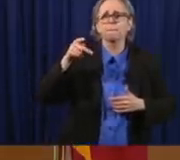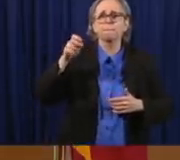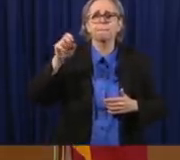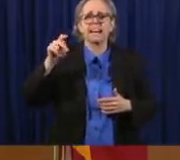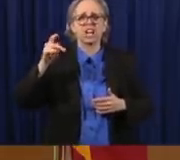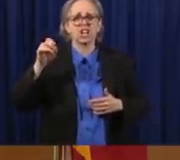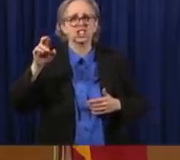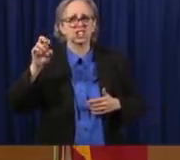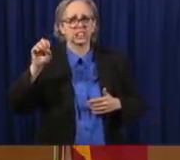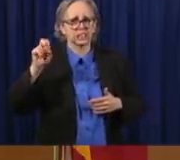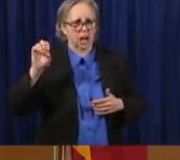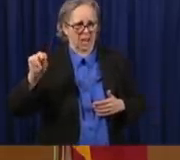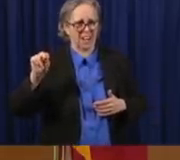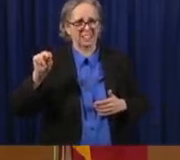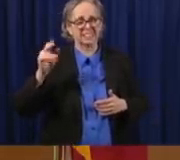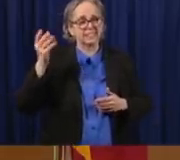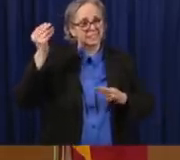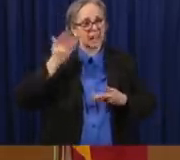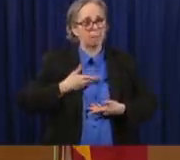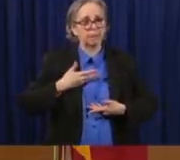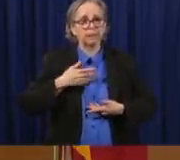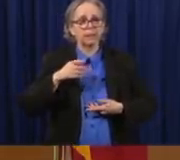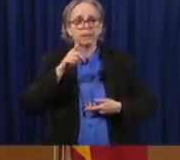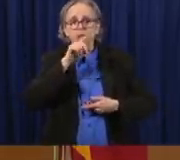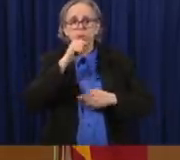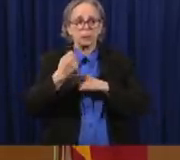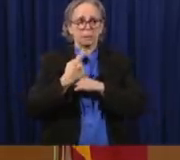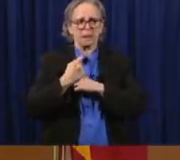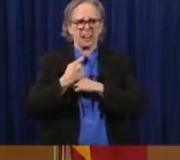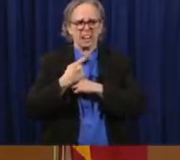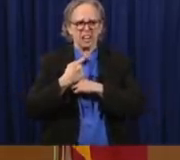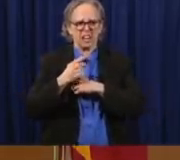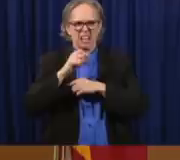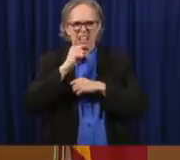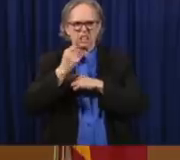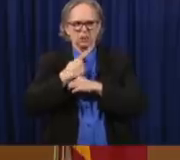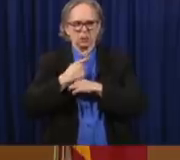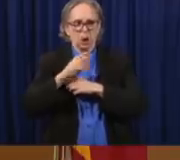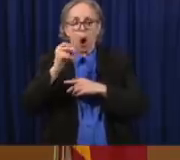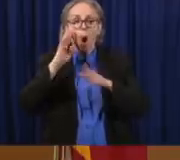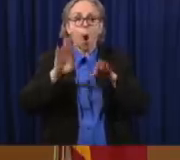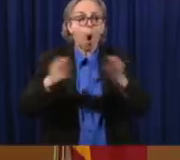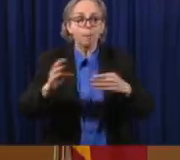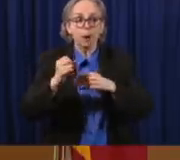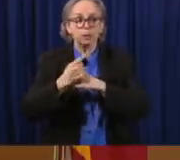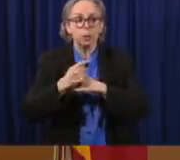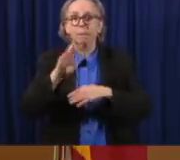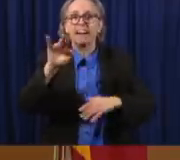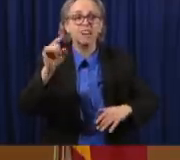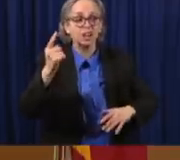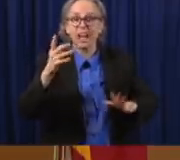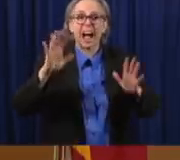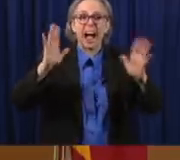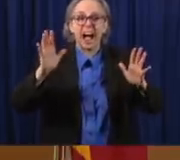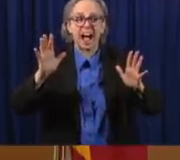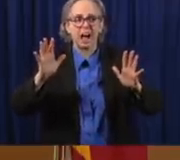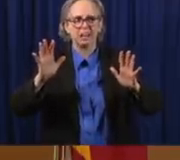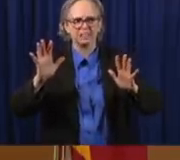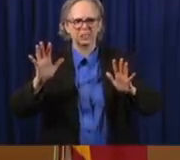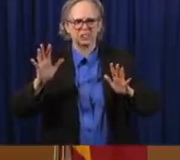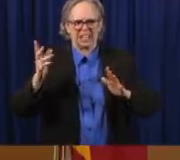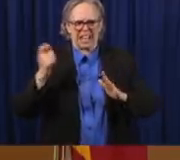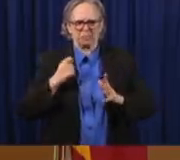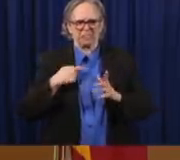that Ohio is opening up on May 1. She tells me to explain it a little better.